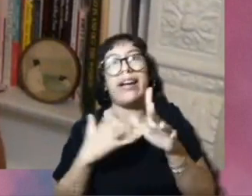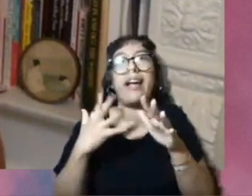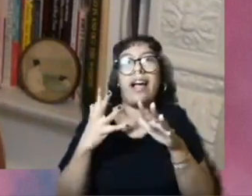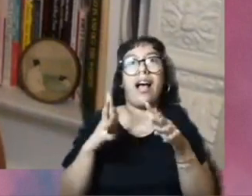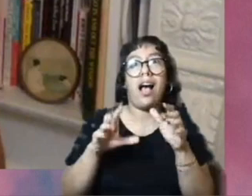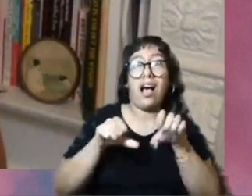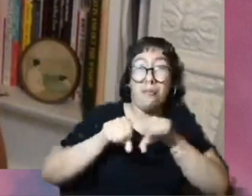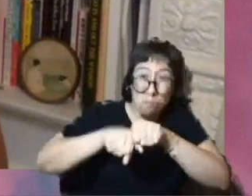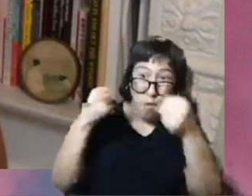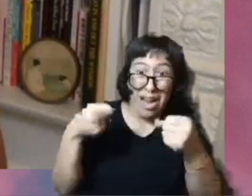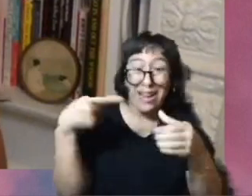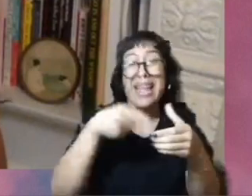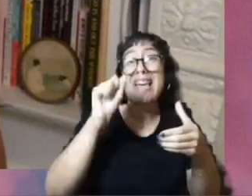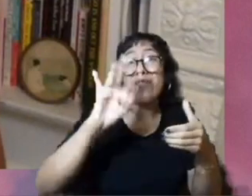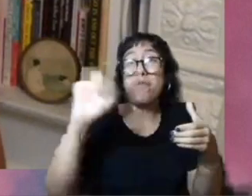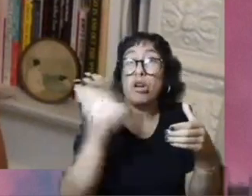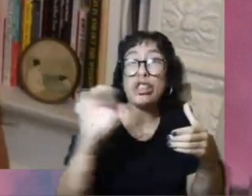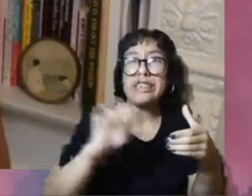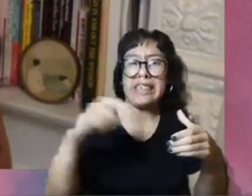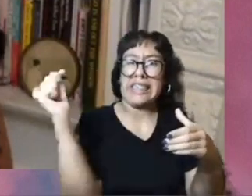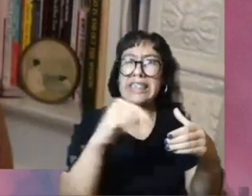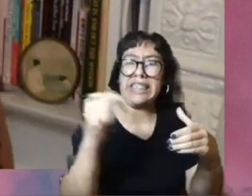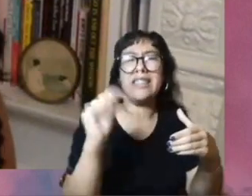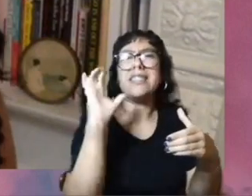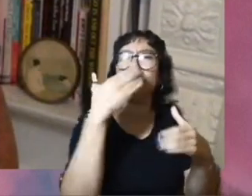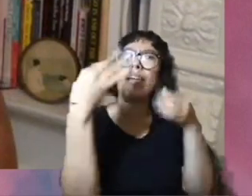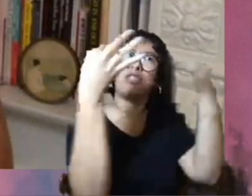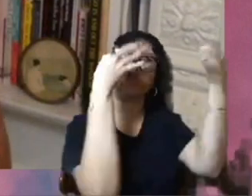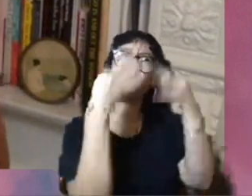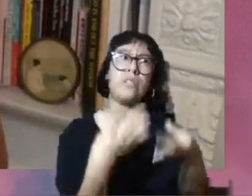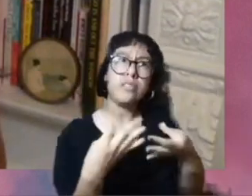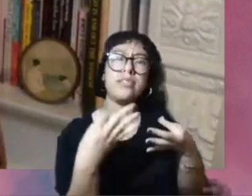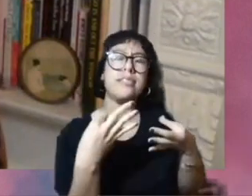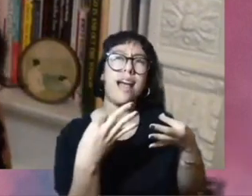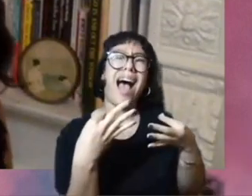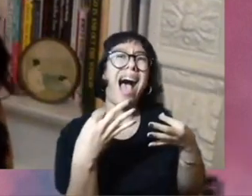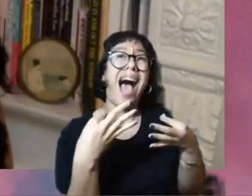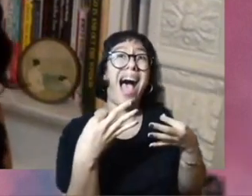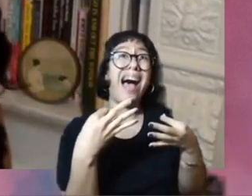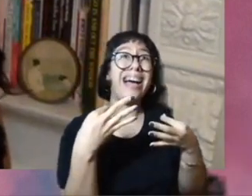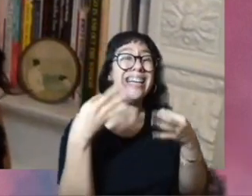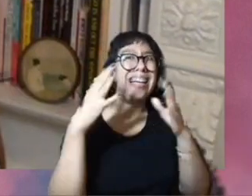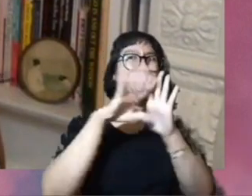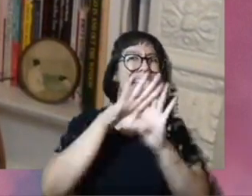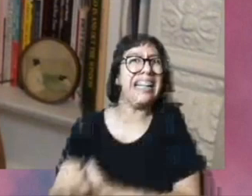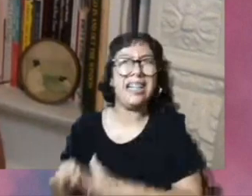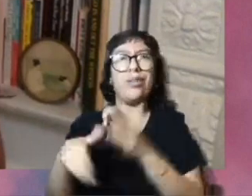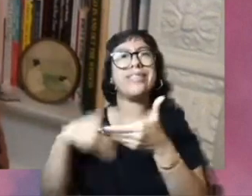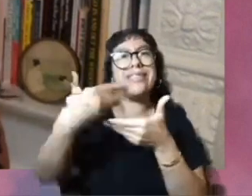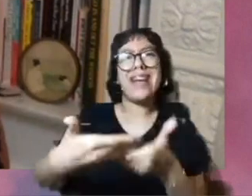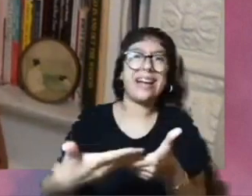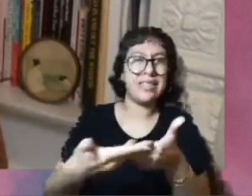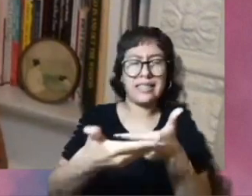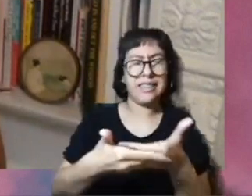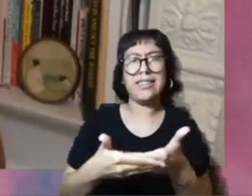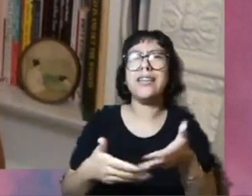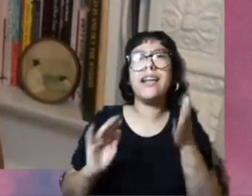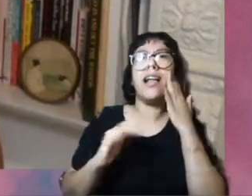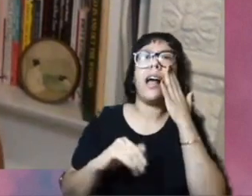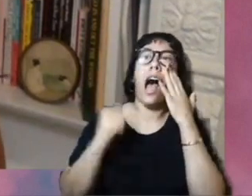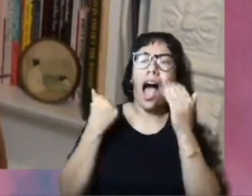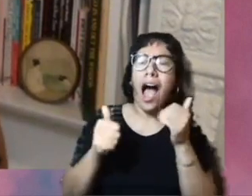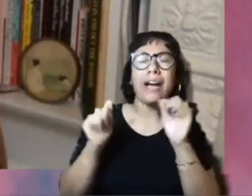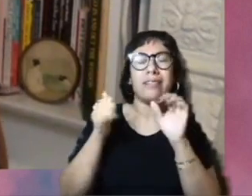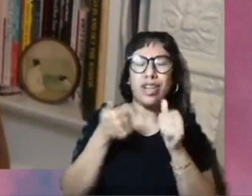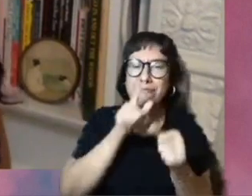case of emergency sounded like instructions, and I stopped listening to what came next. I try to only